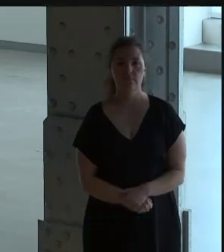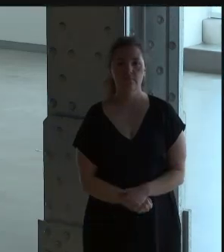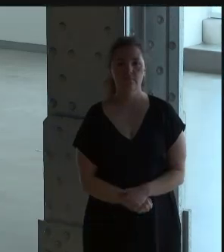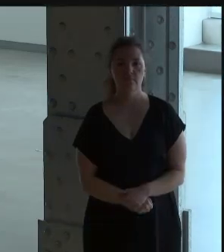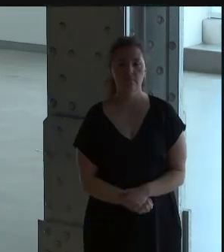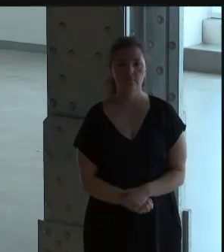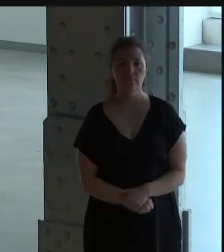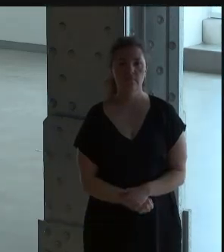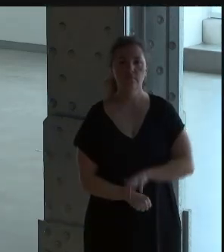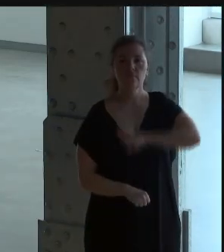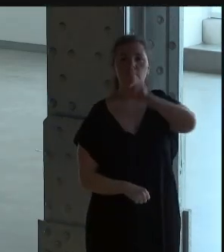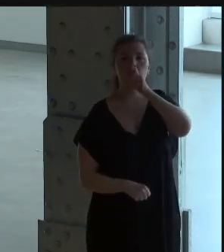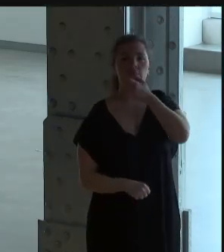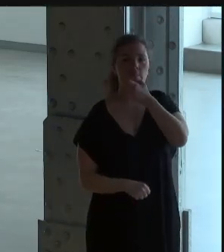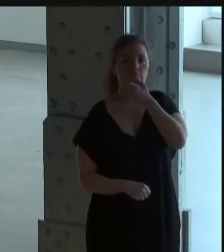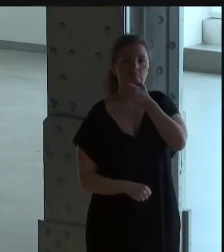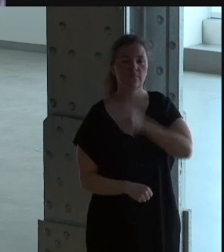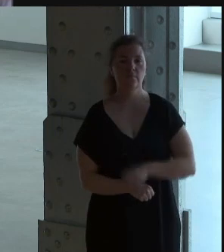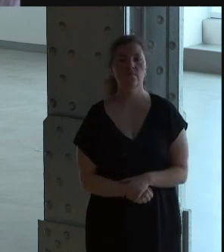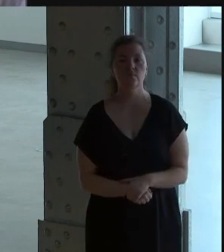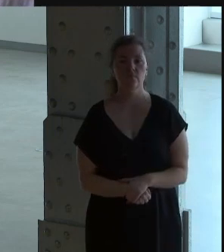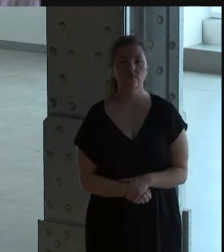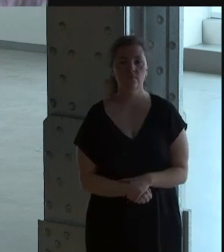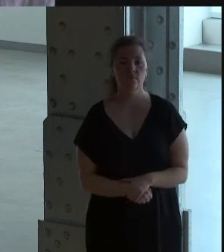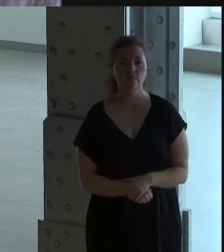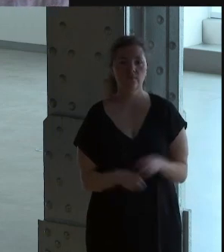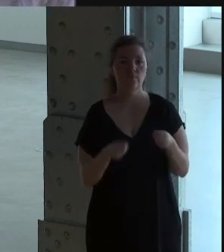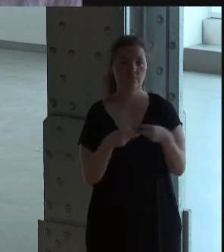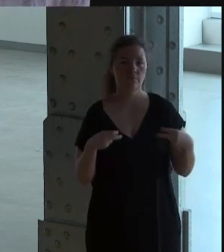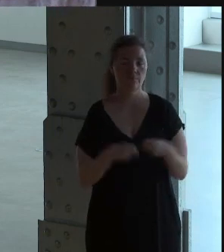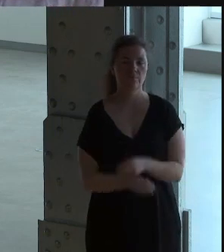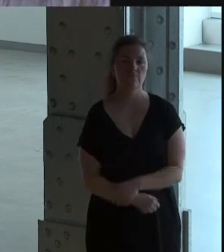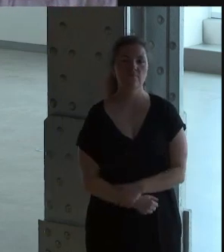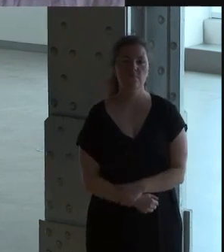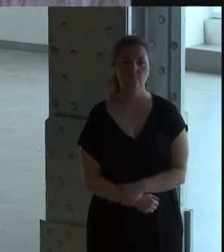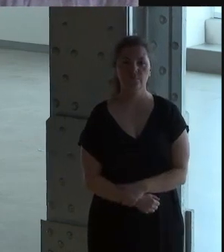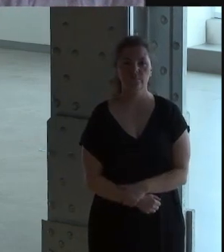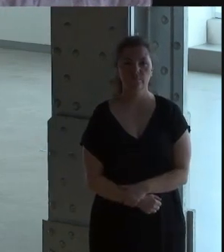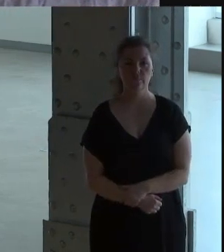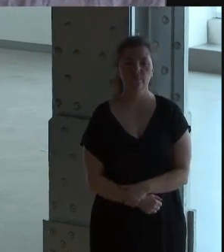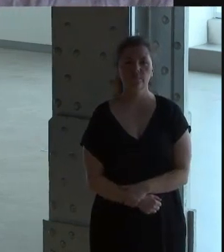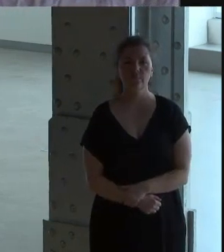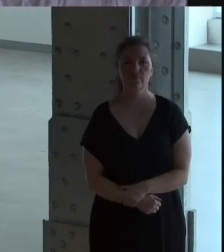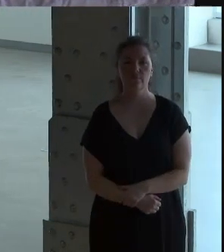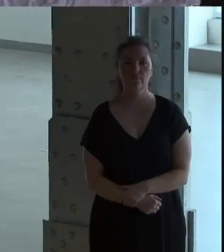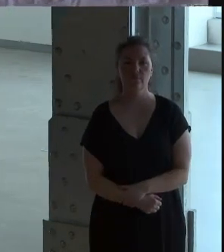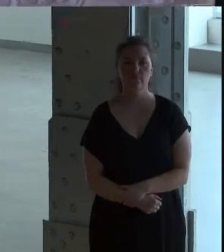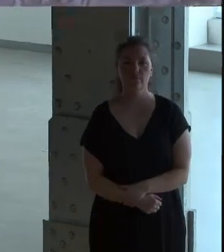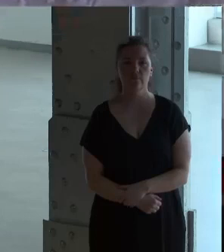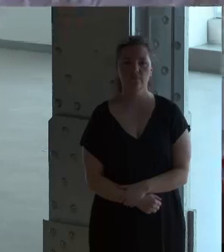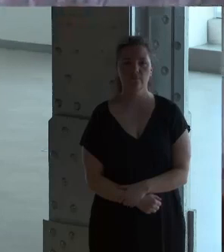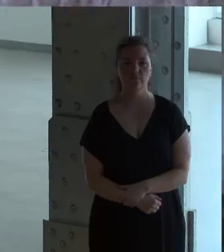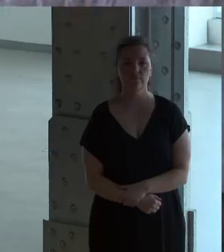It's supposed to be 70 degrees today. It's freezing here. Speaking of global warming, where is we need some global